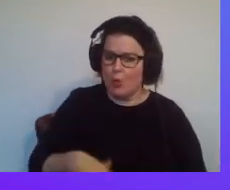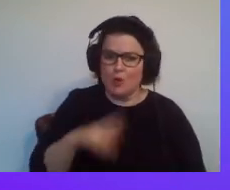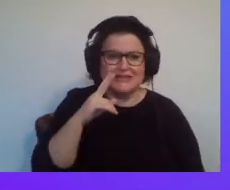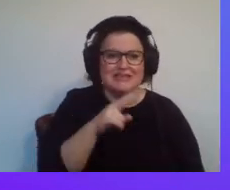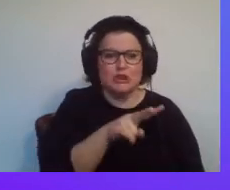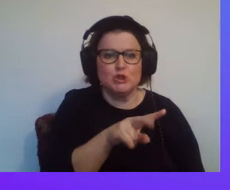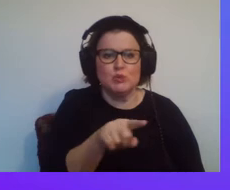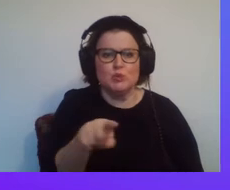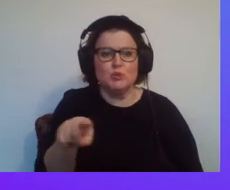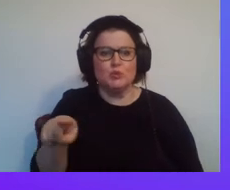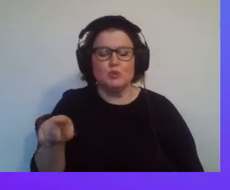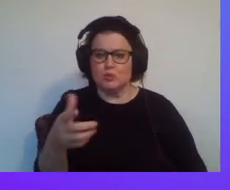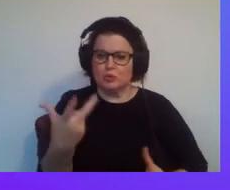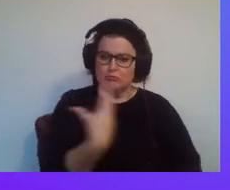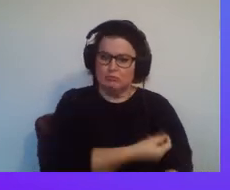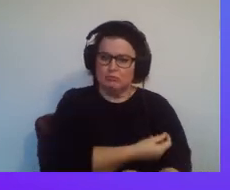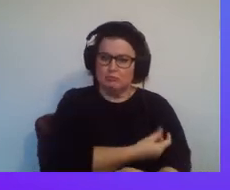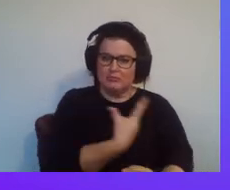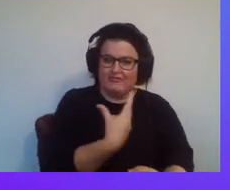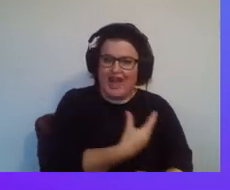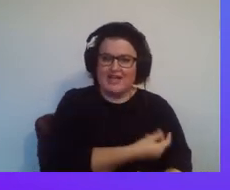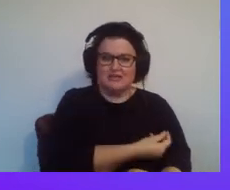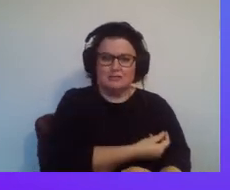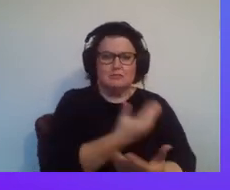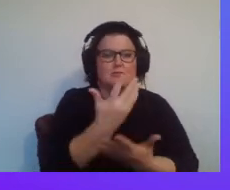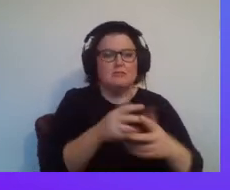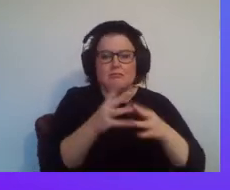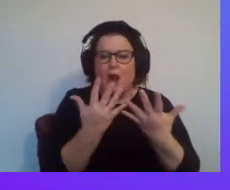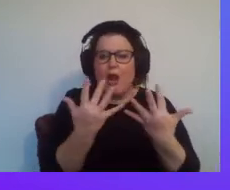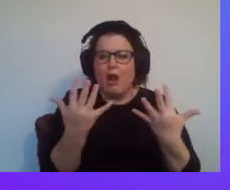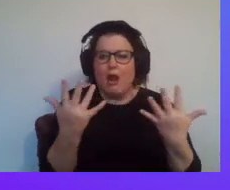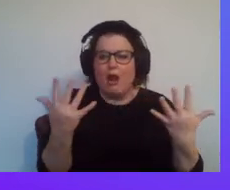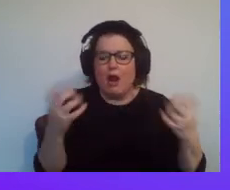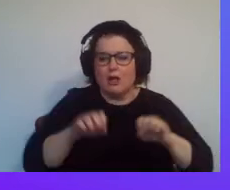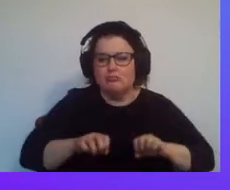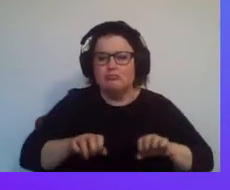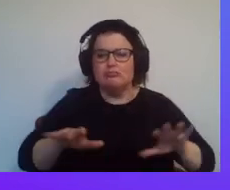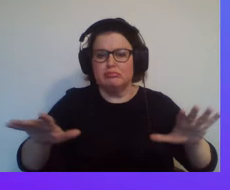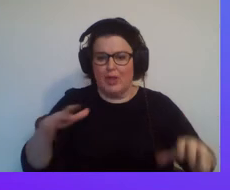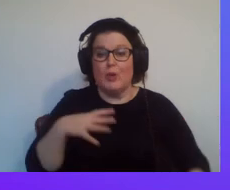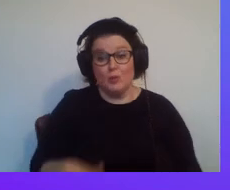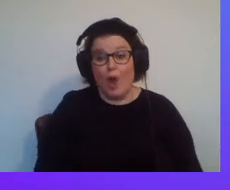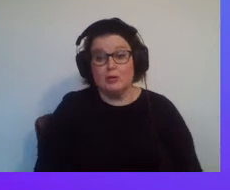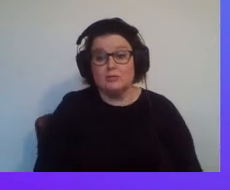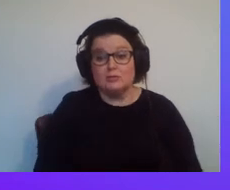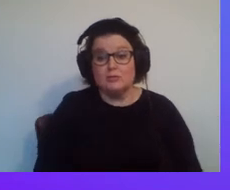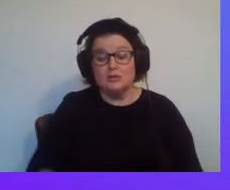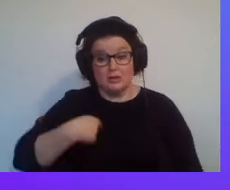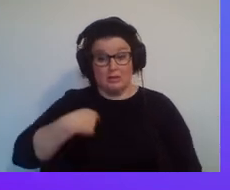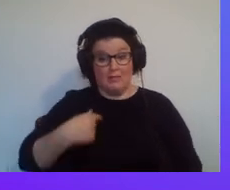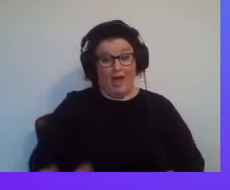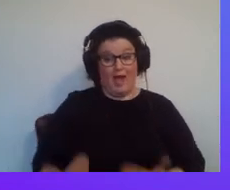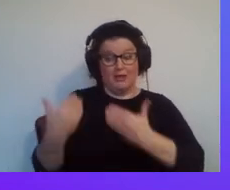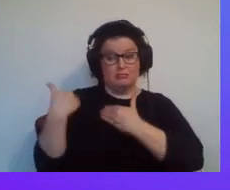in the vaccine, because essentially we want to save lives. But I don't want to say to anybody on this Zoom, on